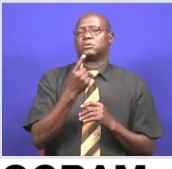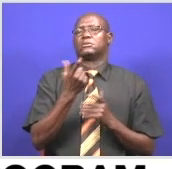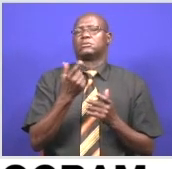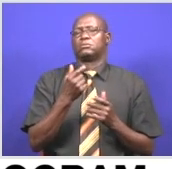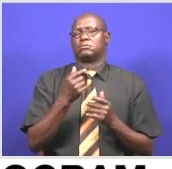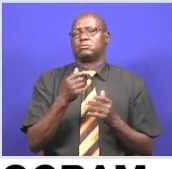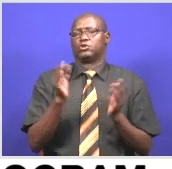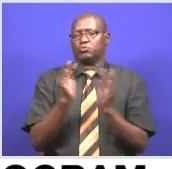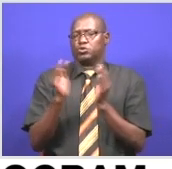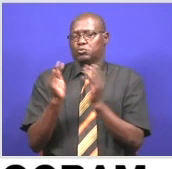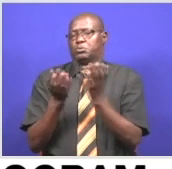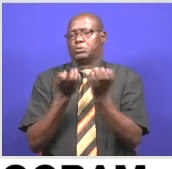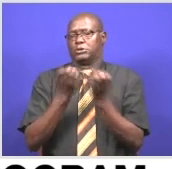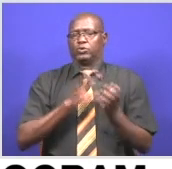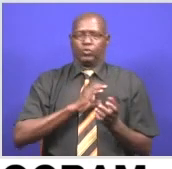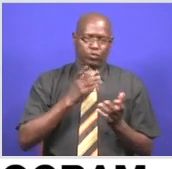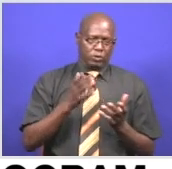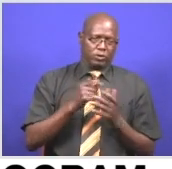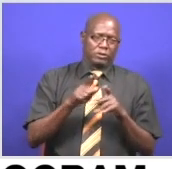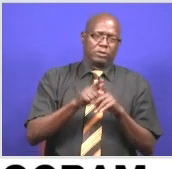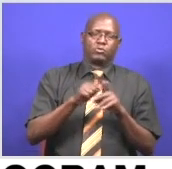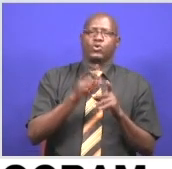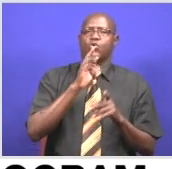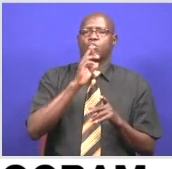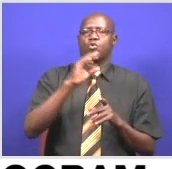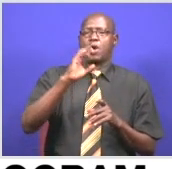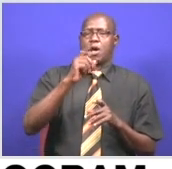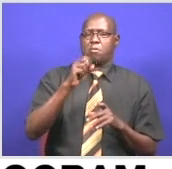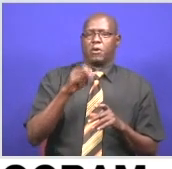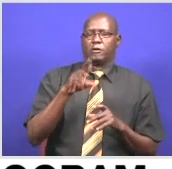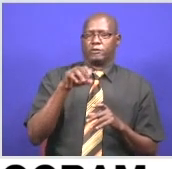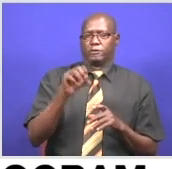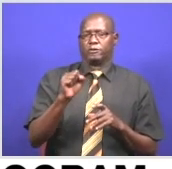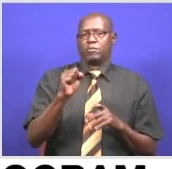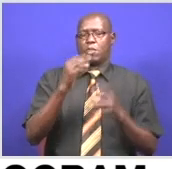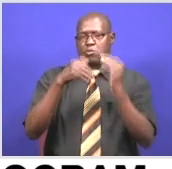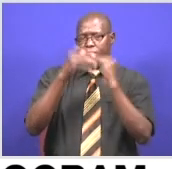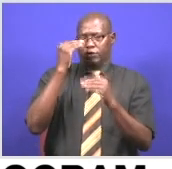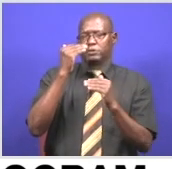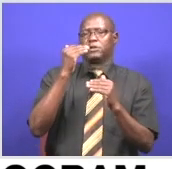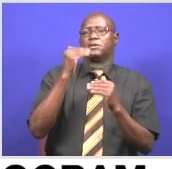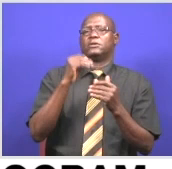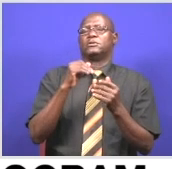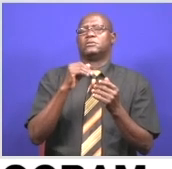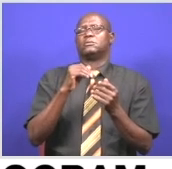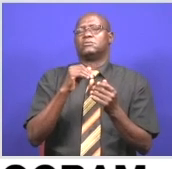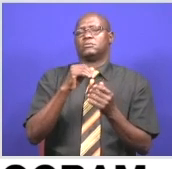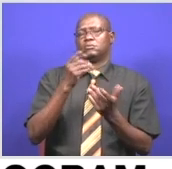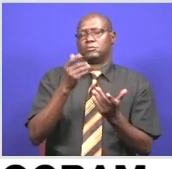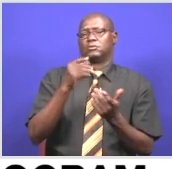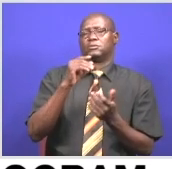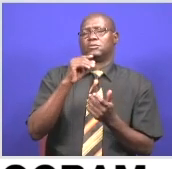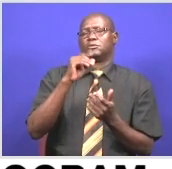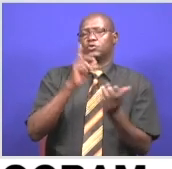business owners. Addressing the press at the Ruiru campus, Zetech University Professor Dr. Njenga Munene expressed confidence